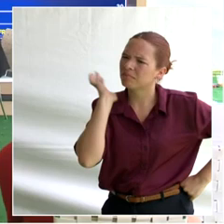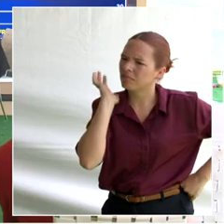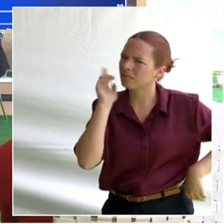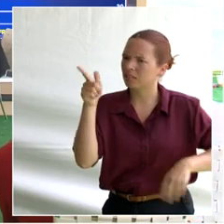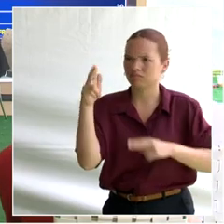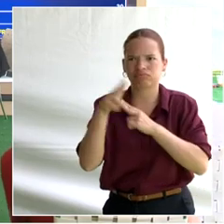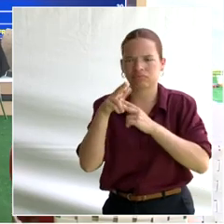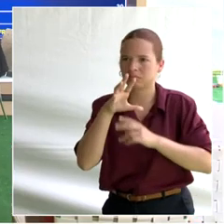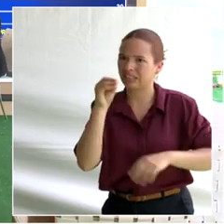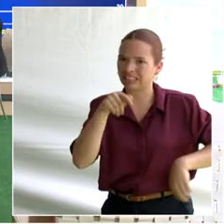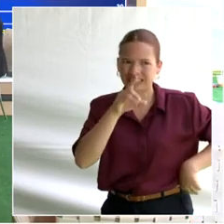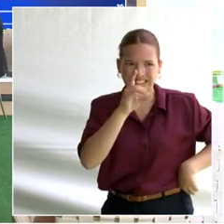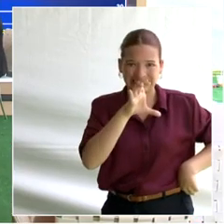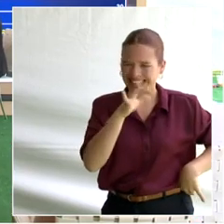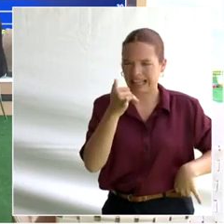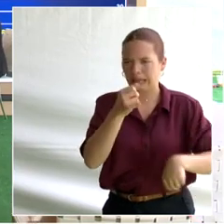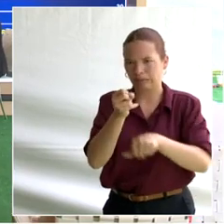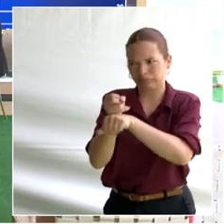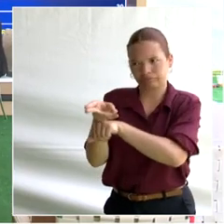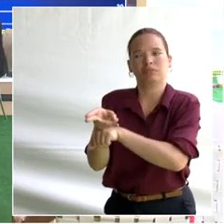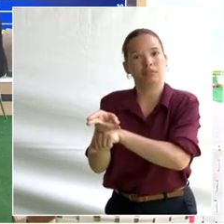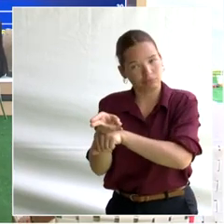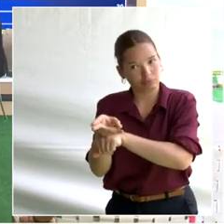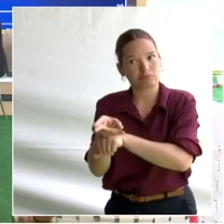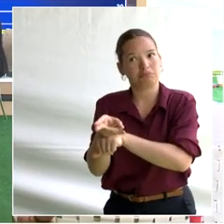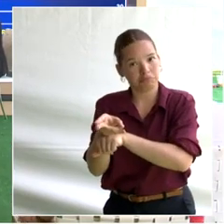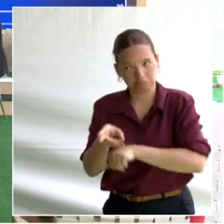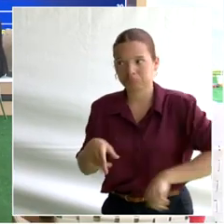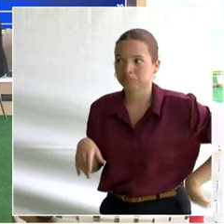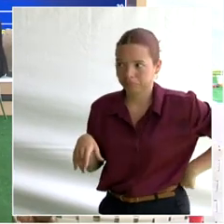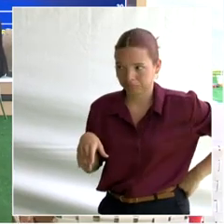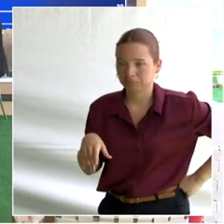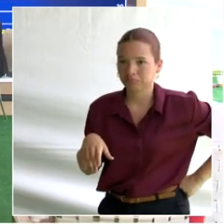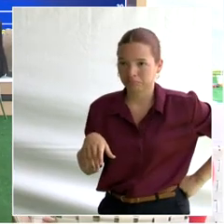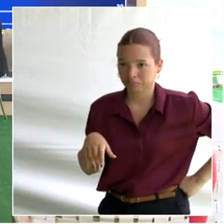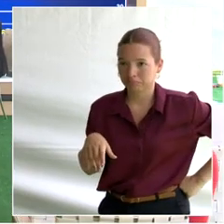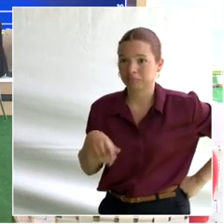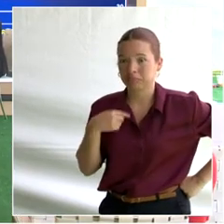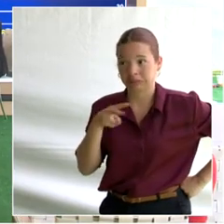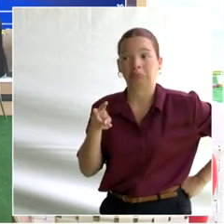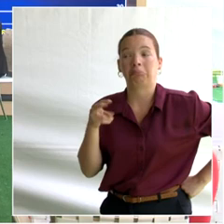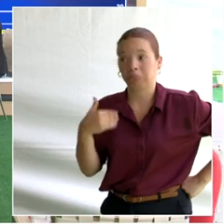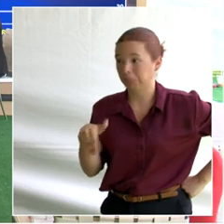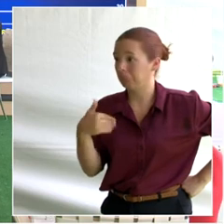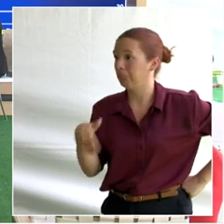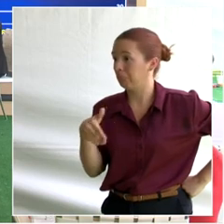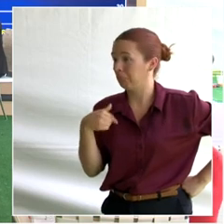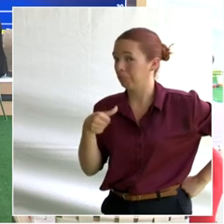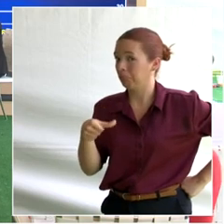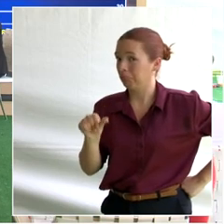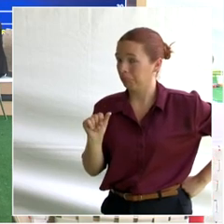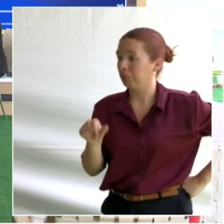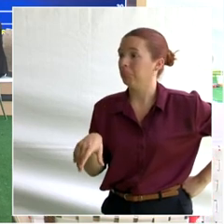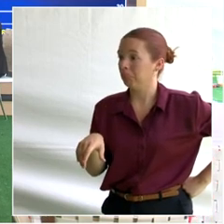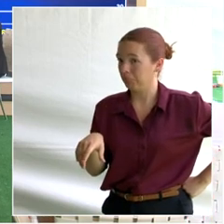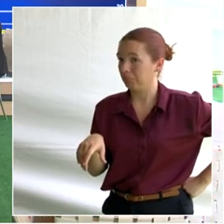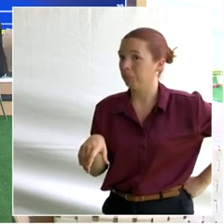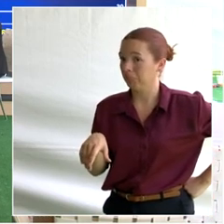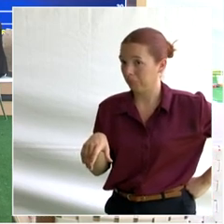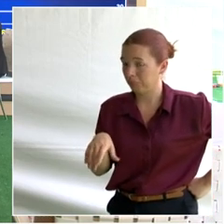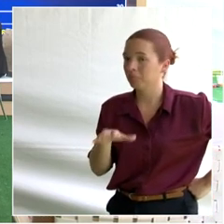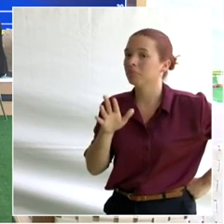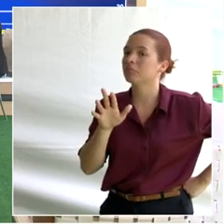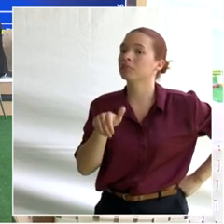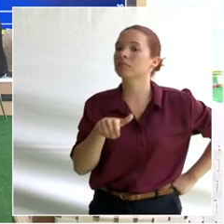but it's Haley's. She'll do better. It's Haley's, and great moment for D.C. Awesome. Okay, next up, do we have Sophia? Is Sophia and